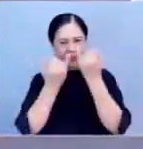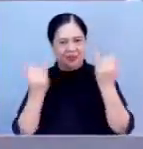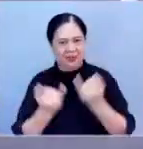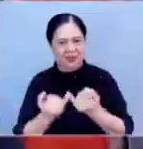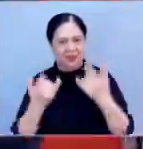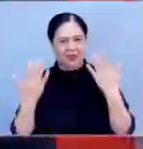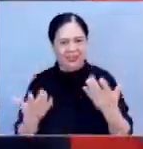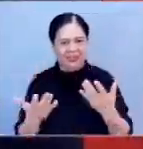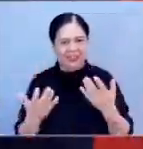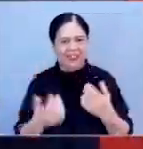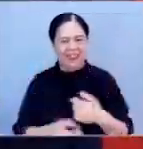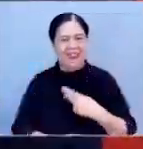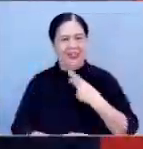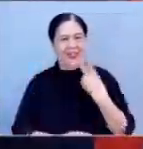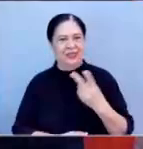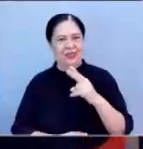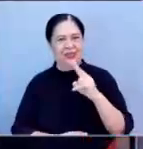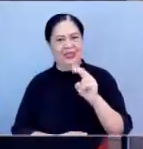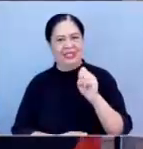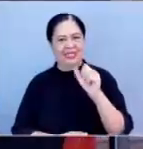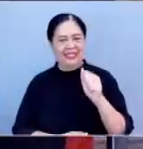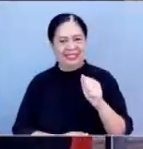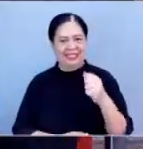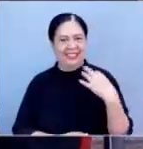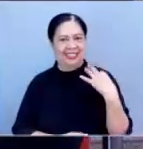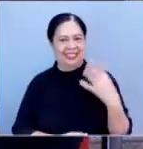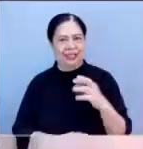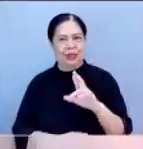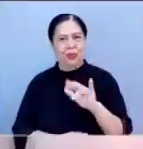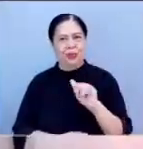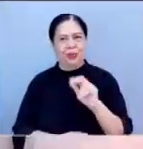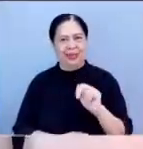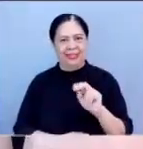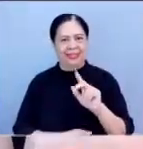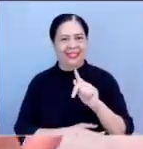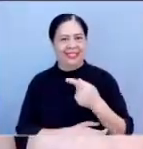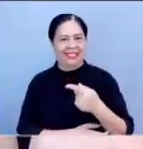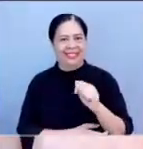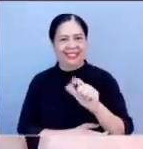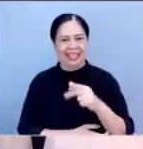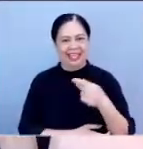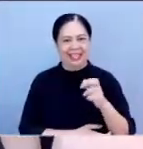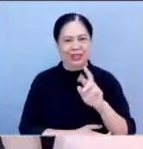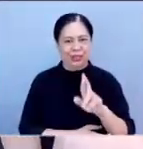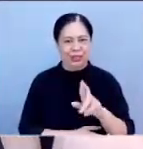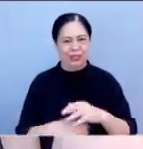The Voice USA Season 19 contestant, Ryan Gallagher!